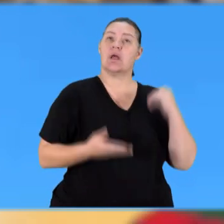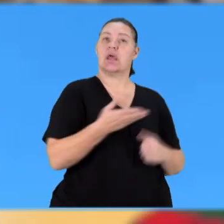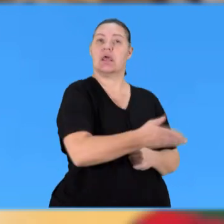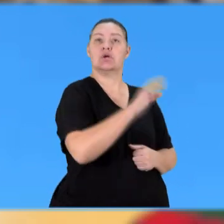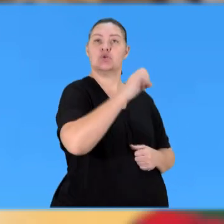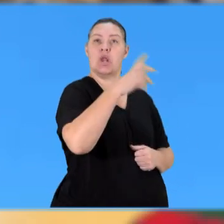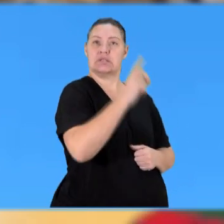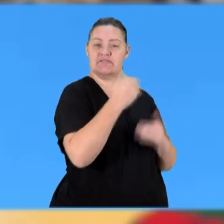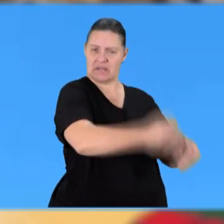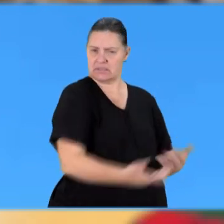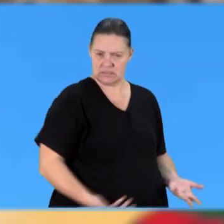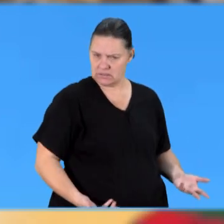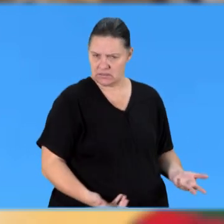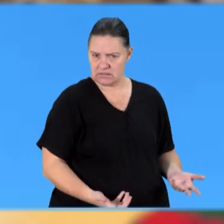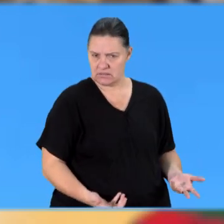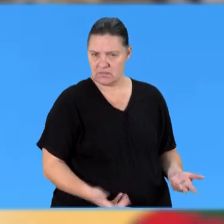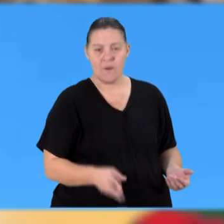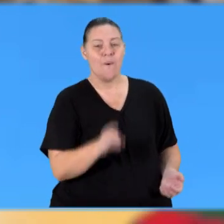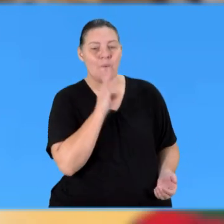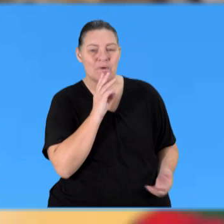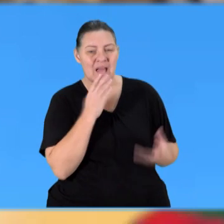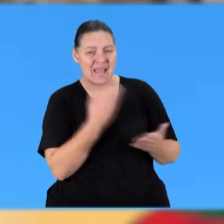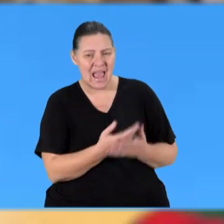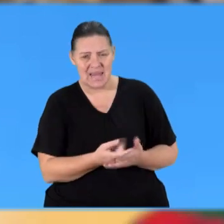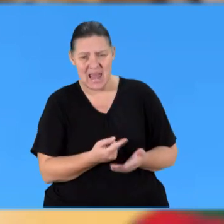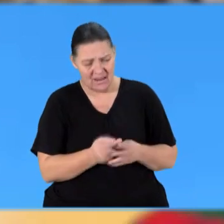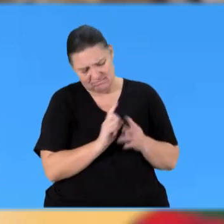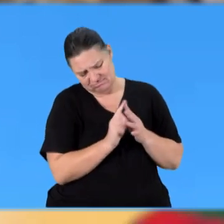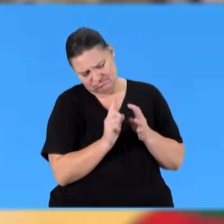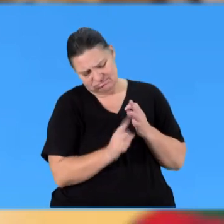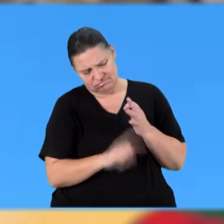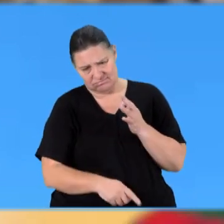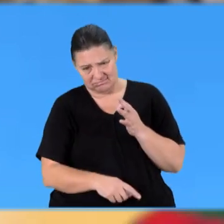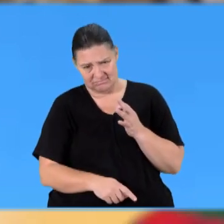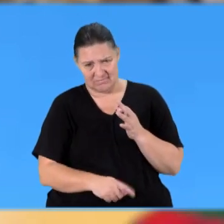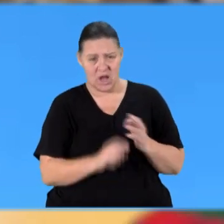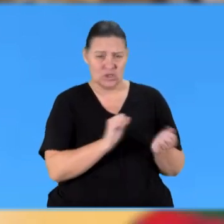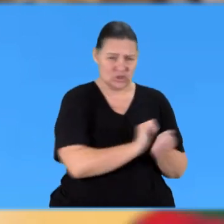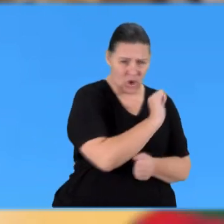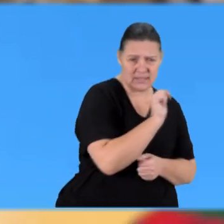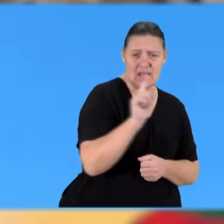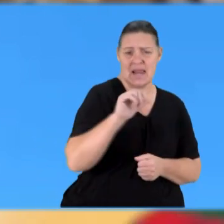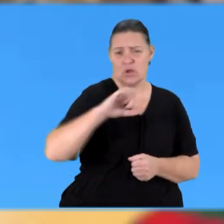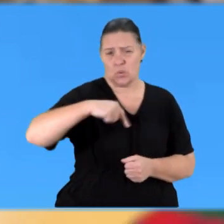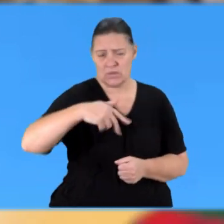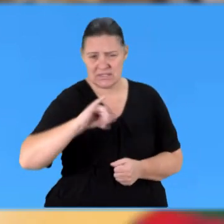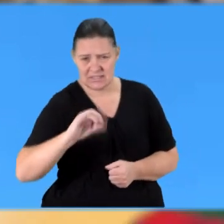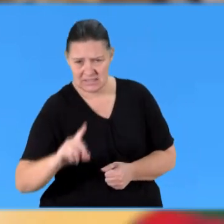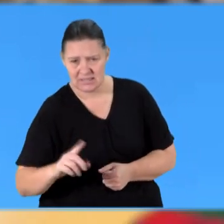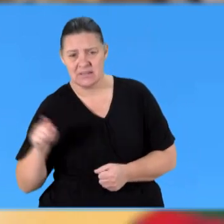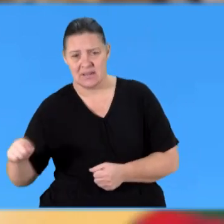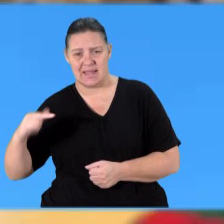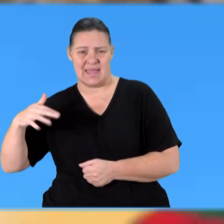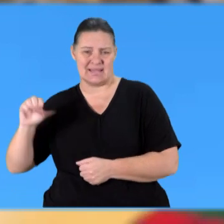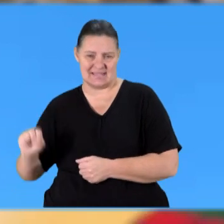that water exists only in one solid phase. Remember that water can exist in solid, liquid, and gas. And we know